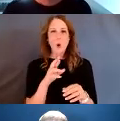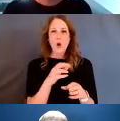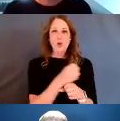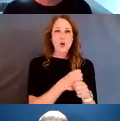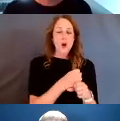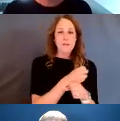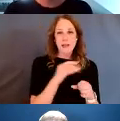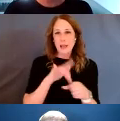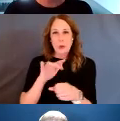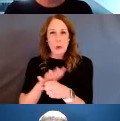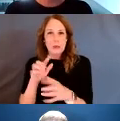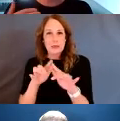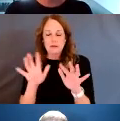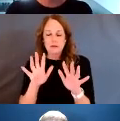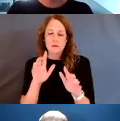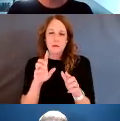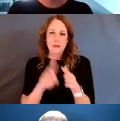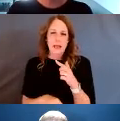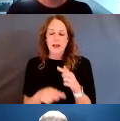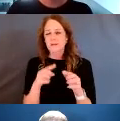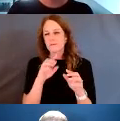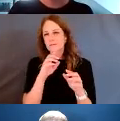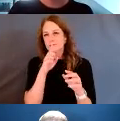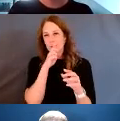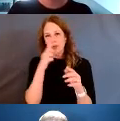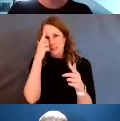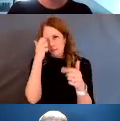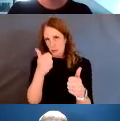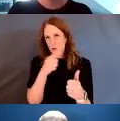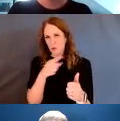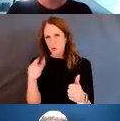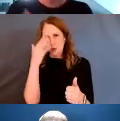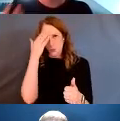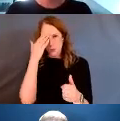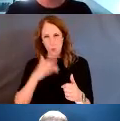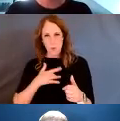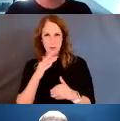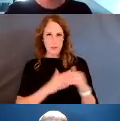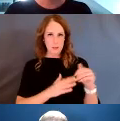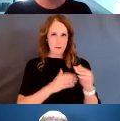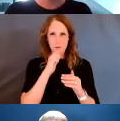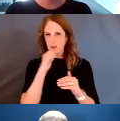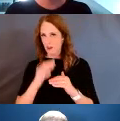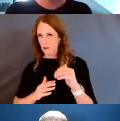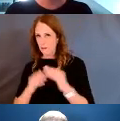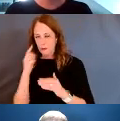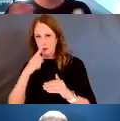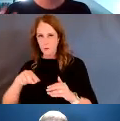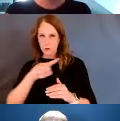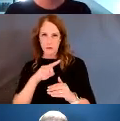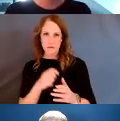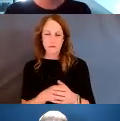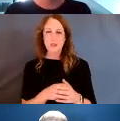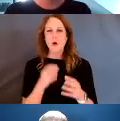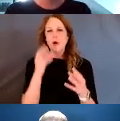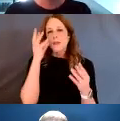care. This is all up to you. You know what feels uncomfortable for you. So think about those things as you are